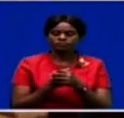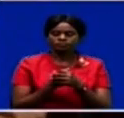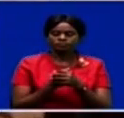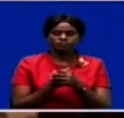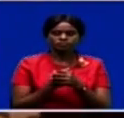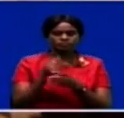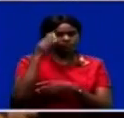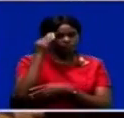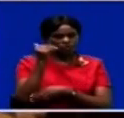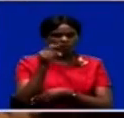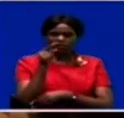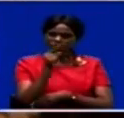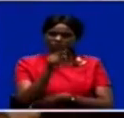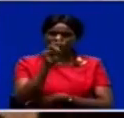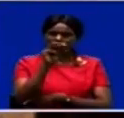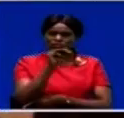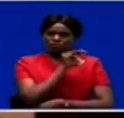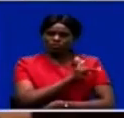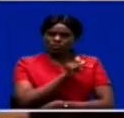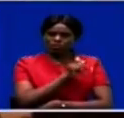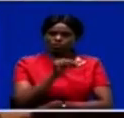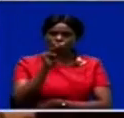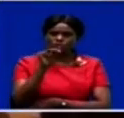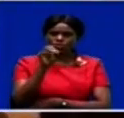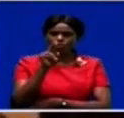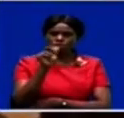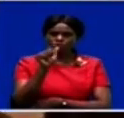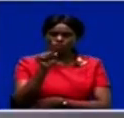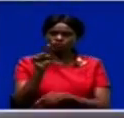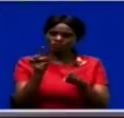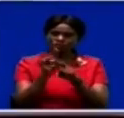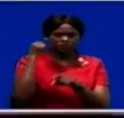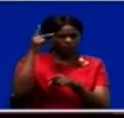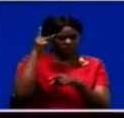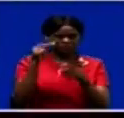it lacks the moral, legal and political legitimacy.